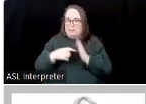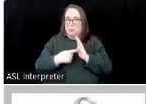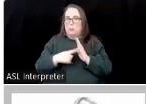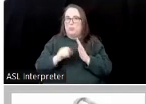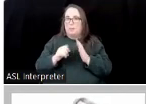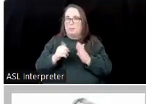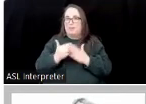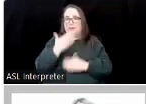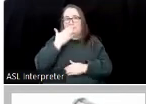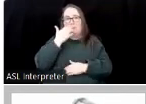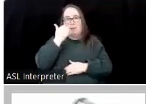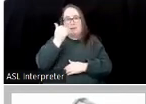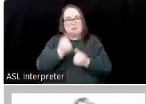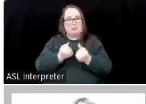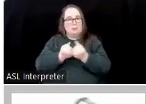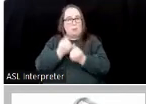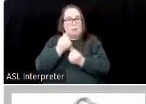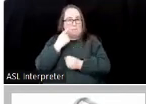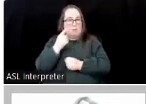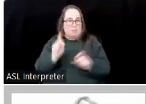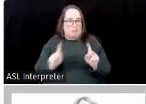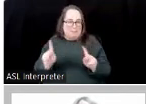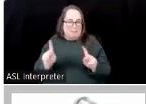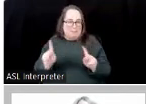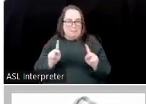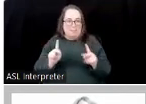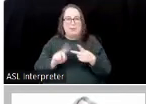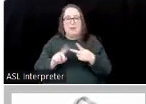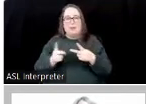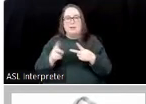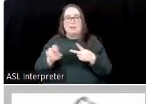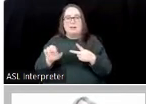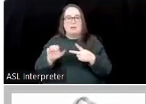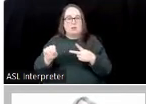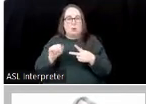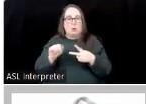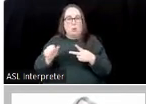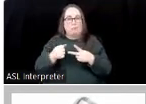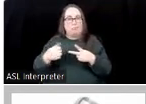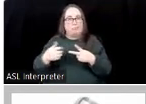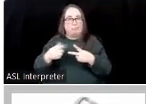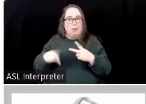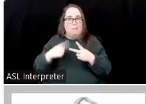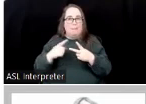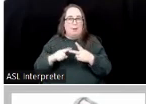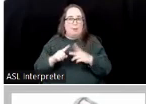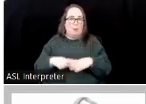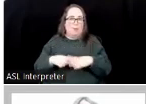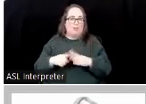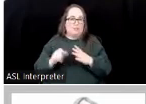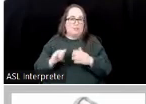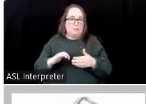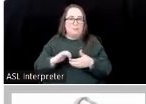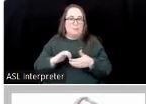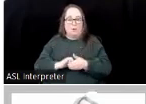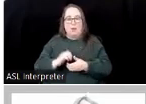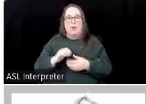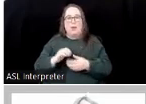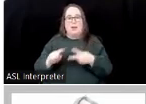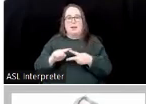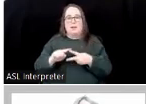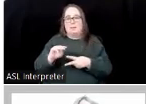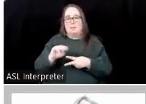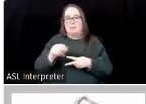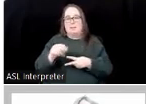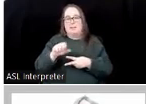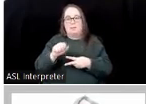best wraparound support. Dr. Cho is going to tell us a little bit about the origins of that partnership, and Ms. Harris will talk